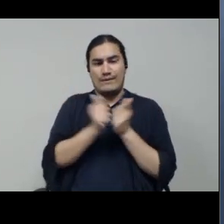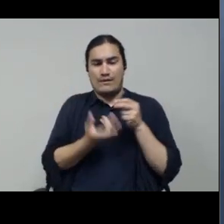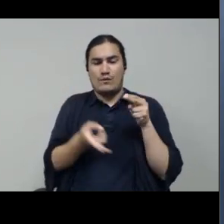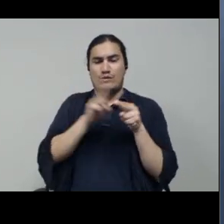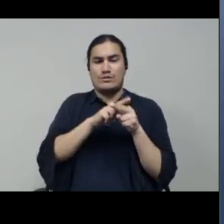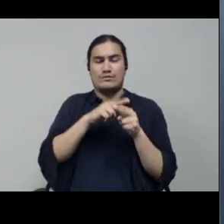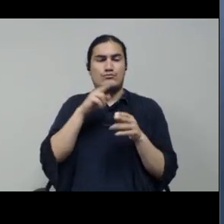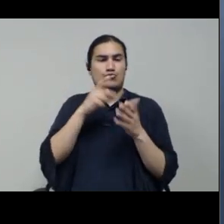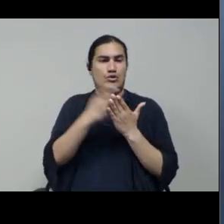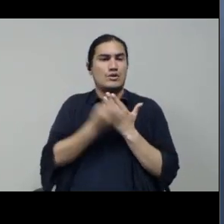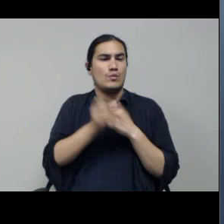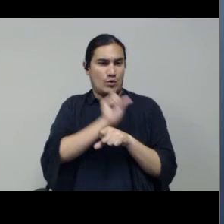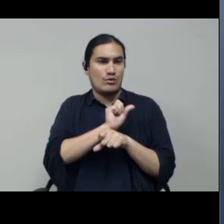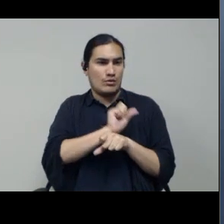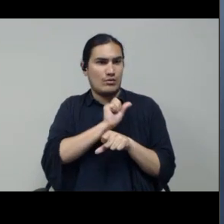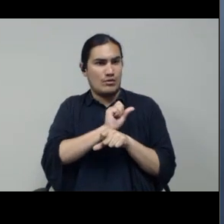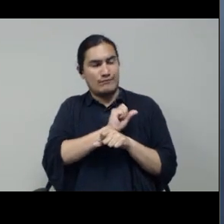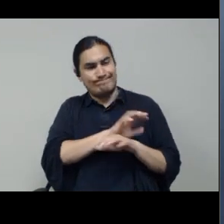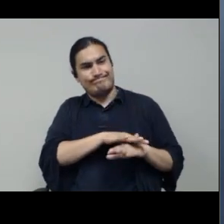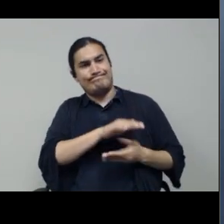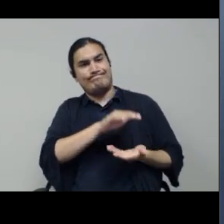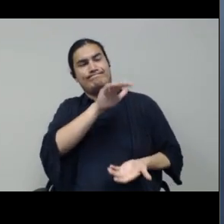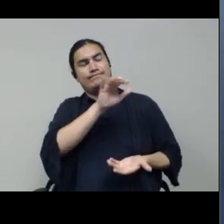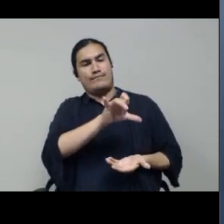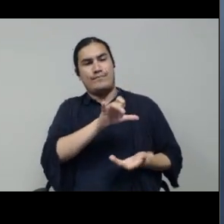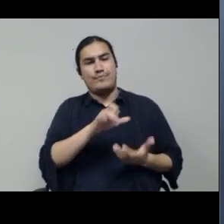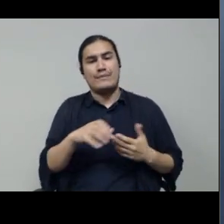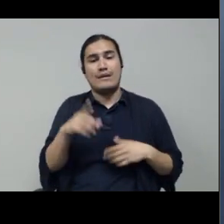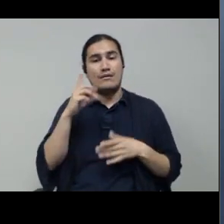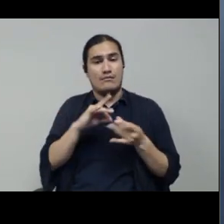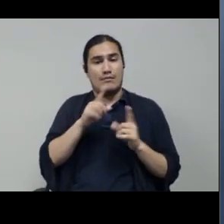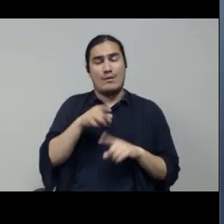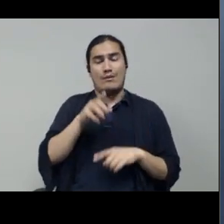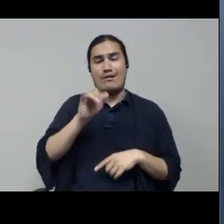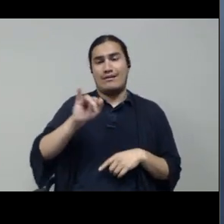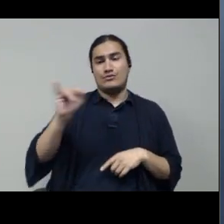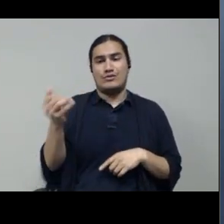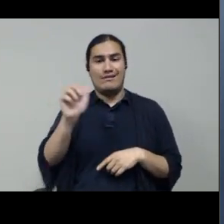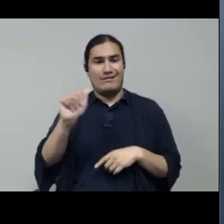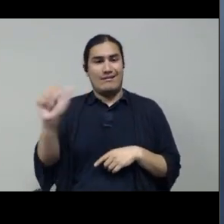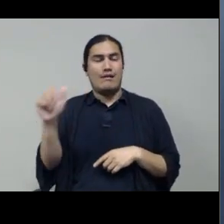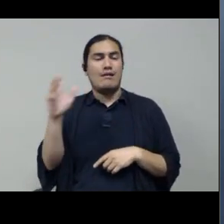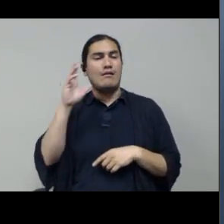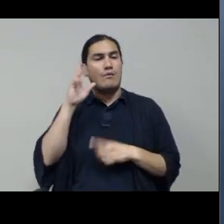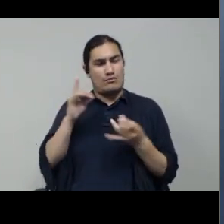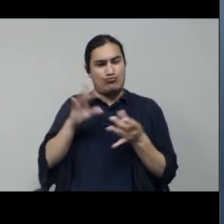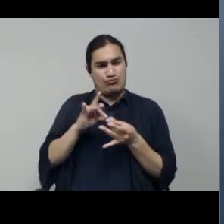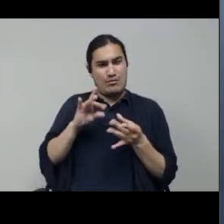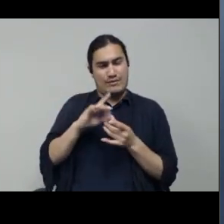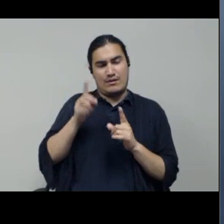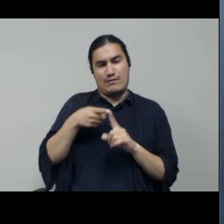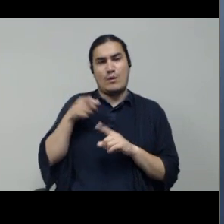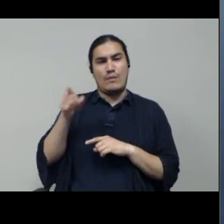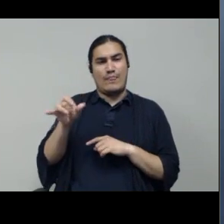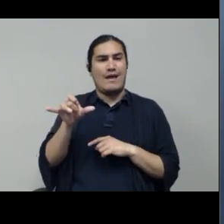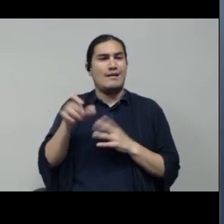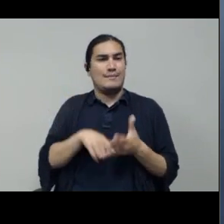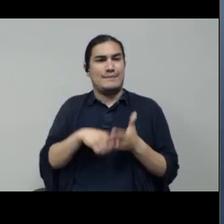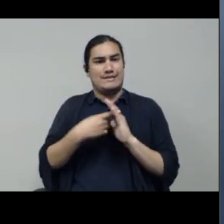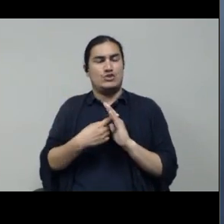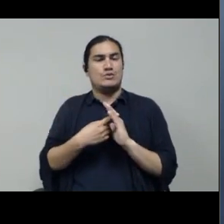workload. Speaking of the IIJA, I'd like to provide a brief update on CalSTA's implementation efforts. First,